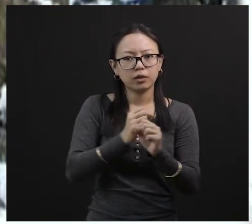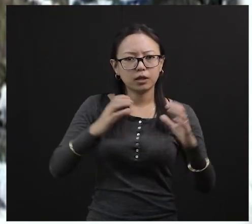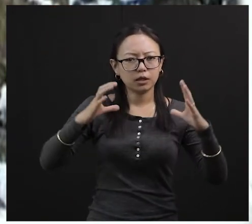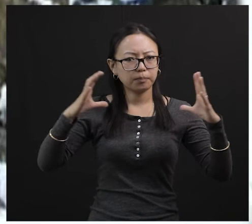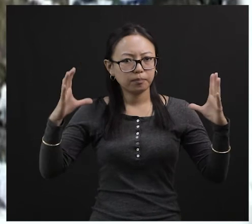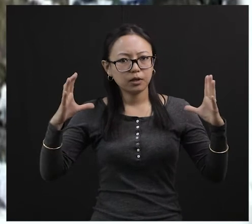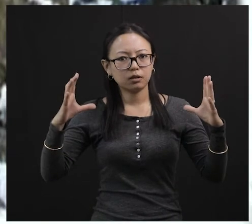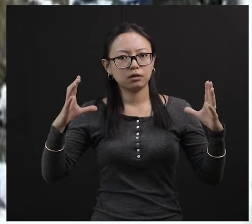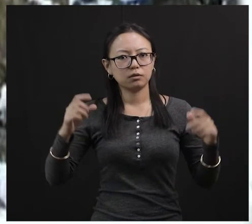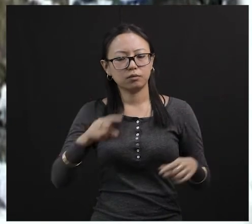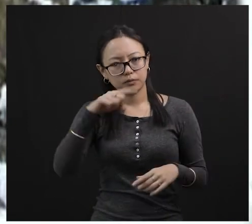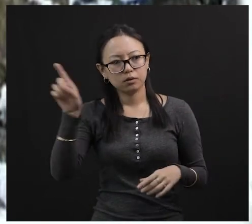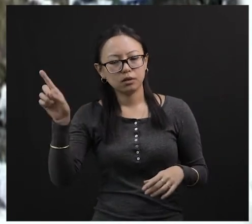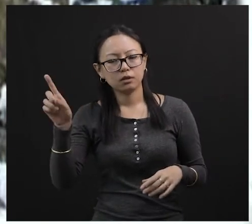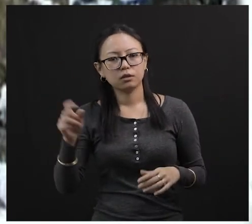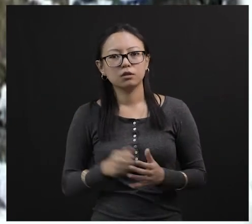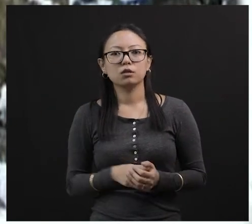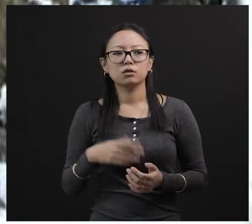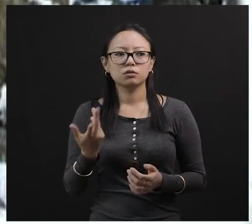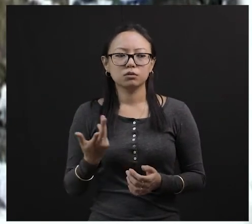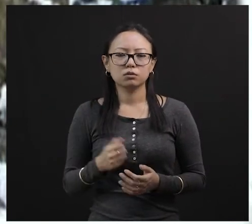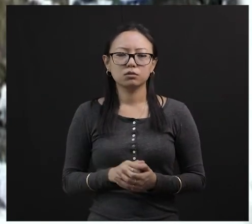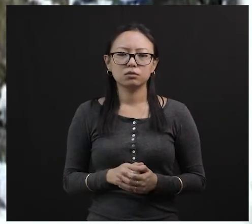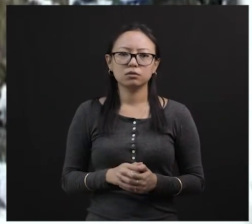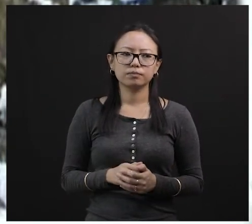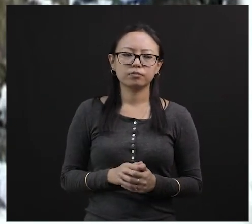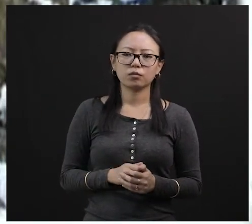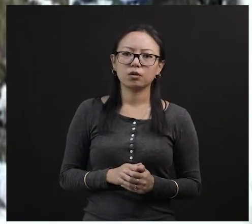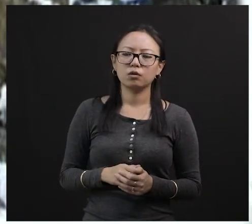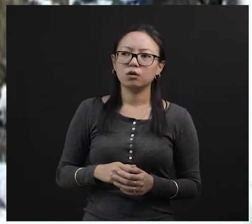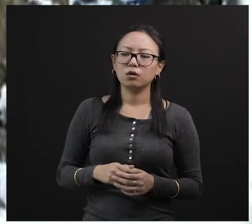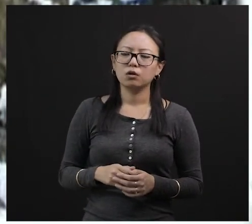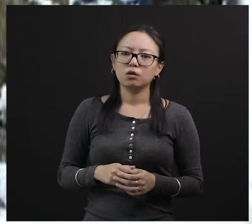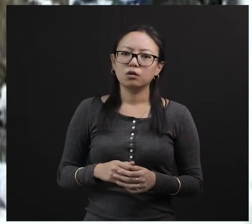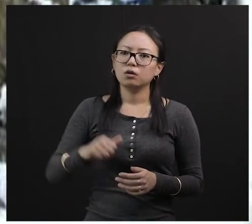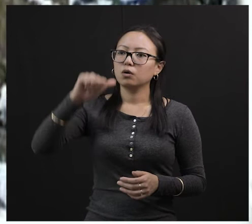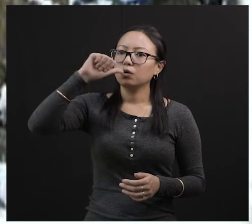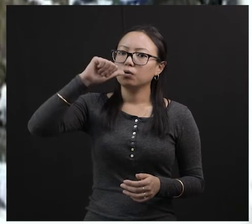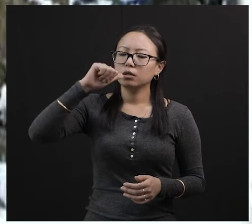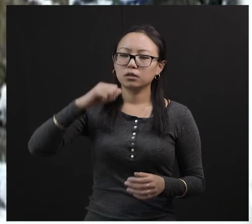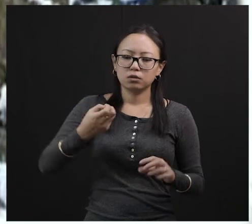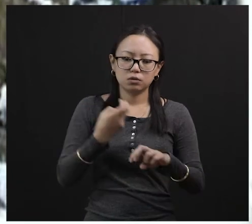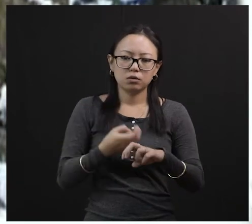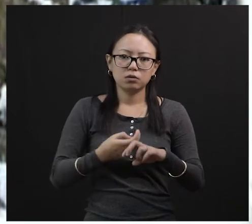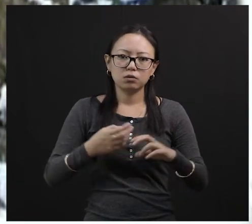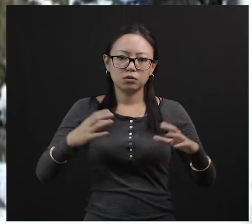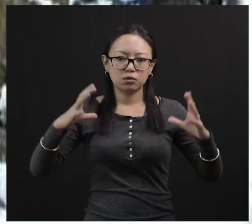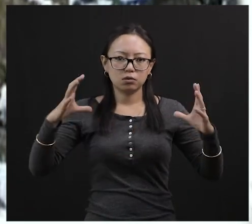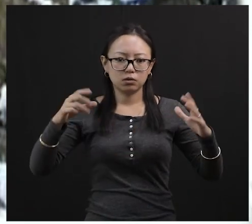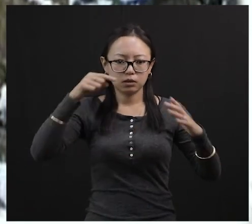day, the water becomes hot, right? The water becomes hot, and it will